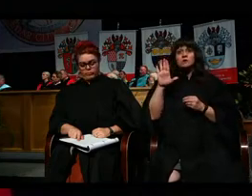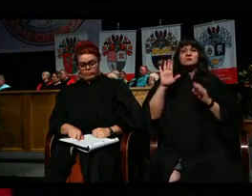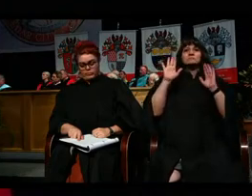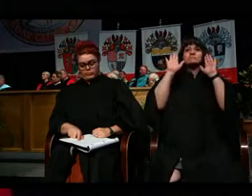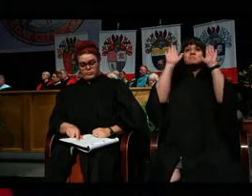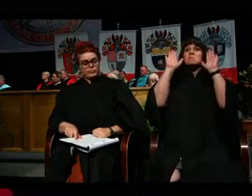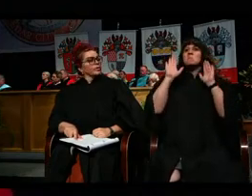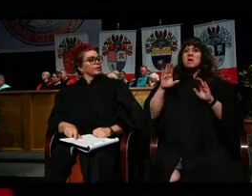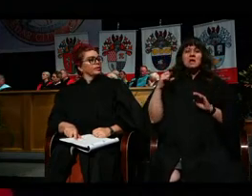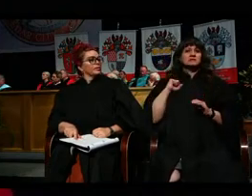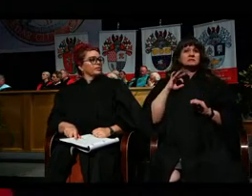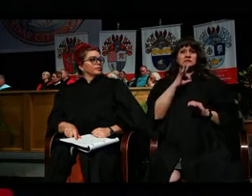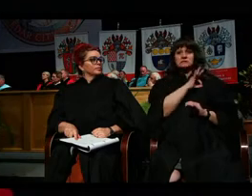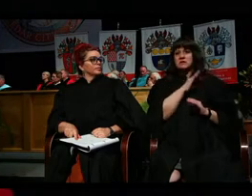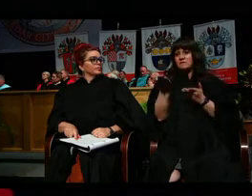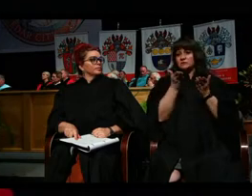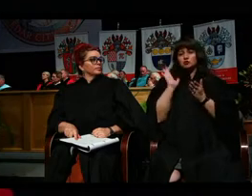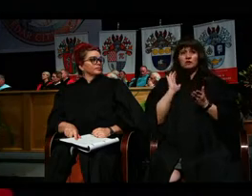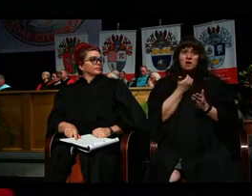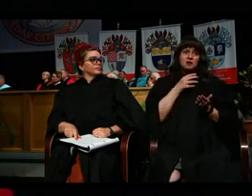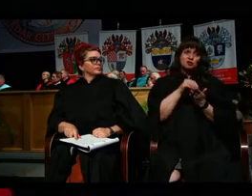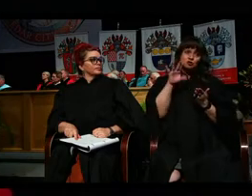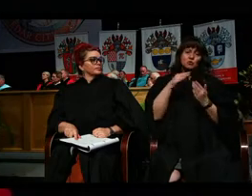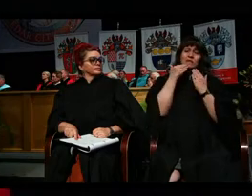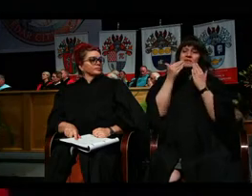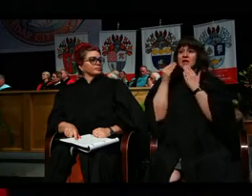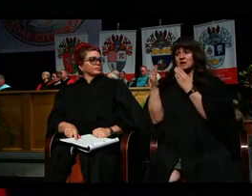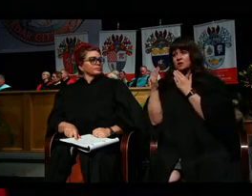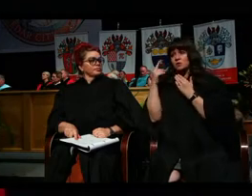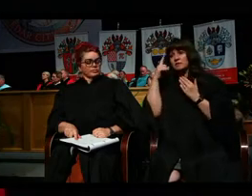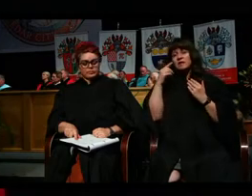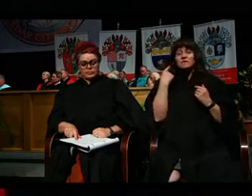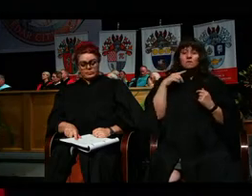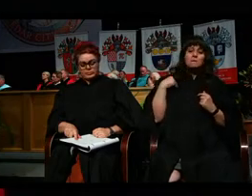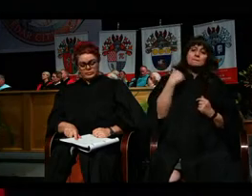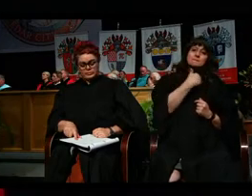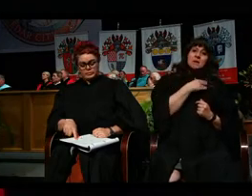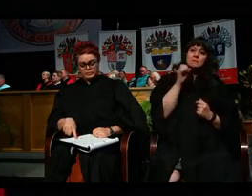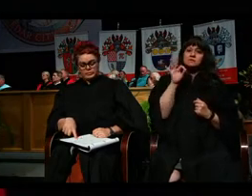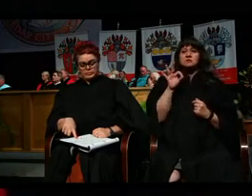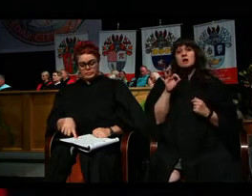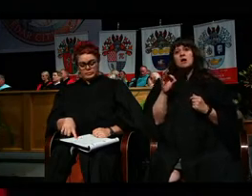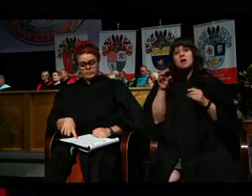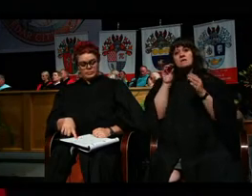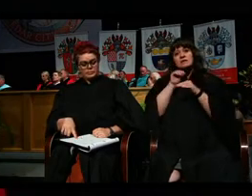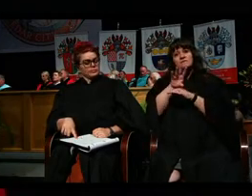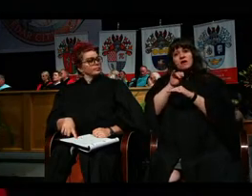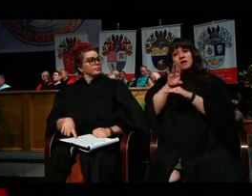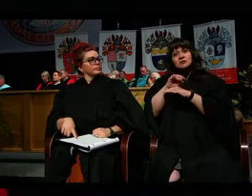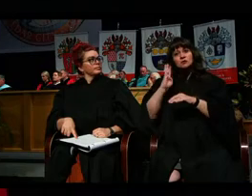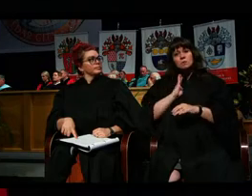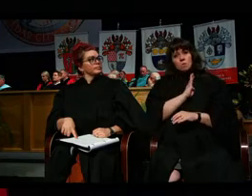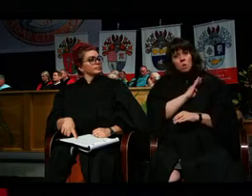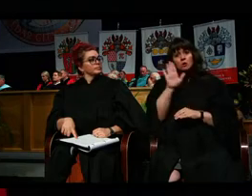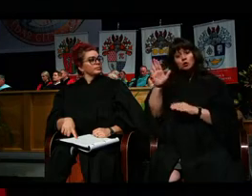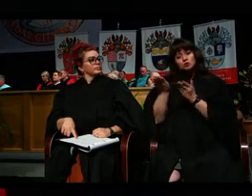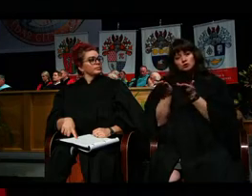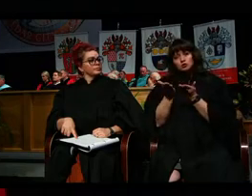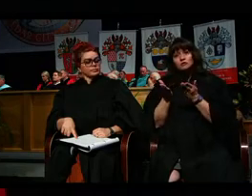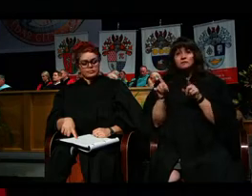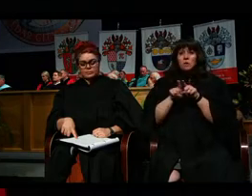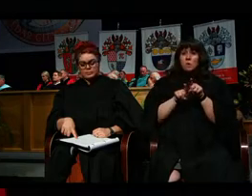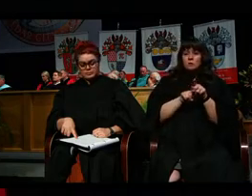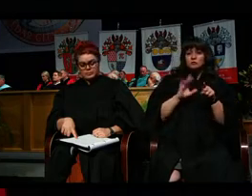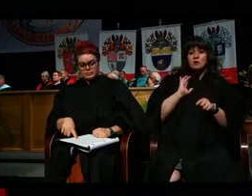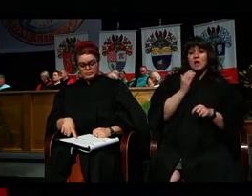educate and serve our students, thank you. Thanks to members of our university advisory boards for your service, and our loyal,